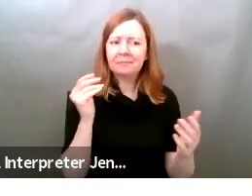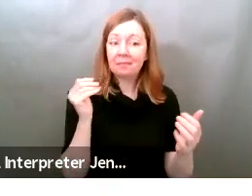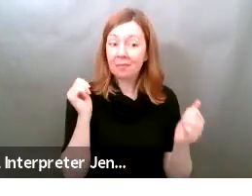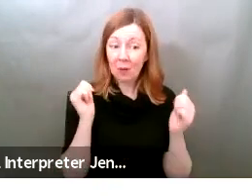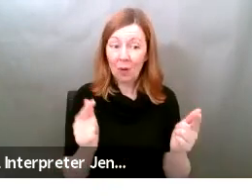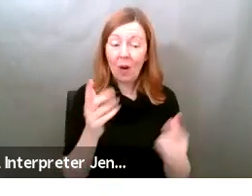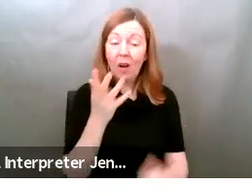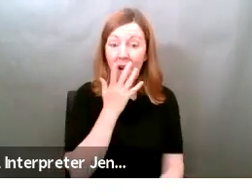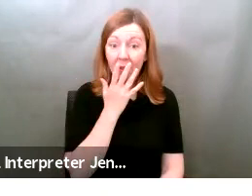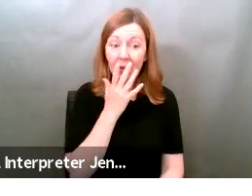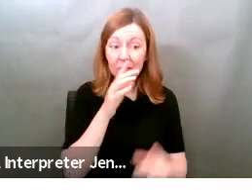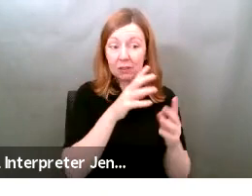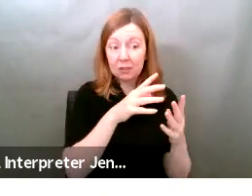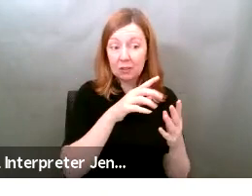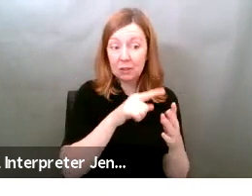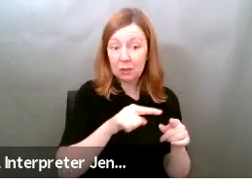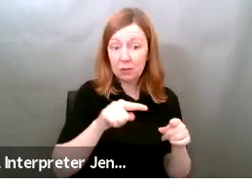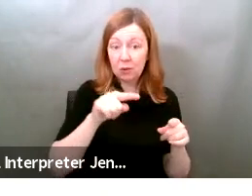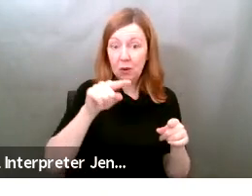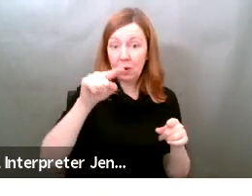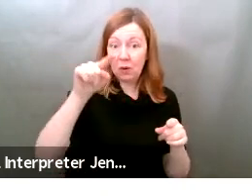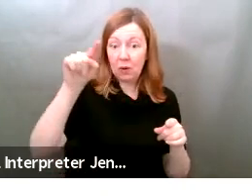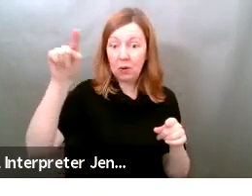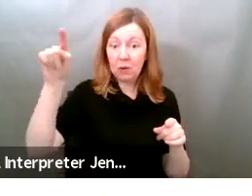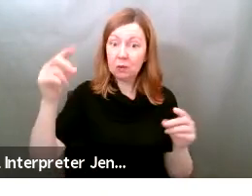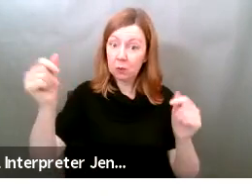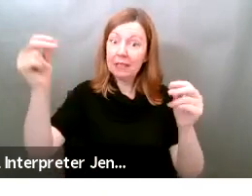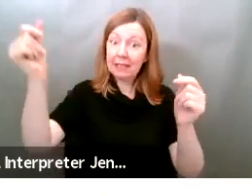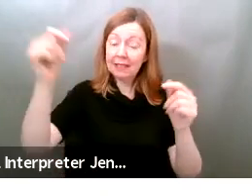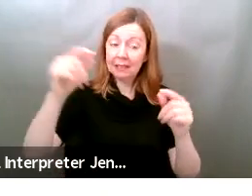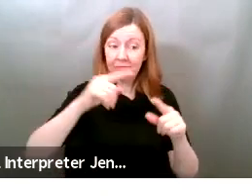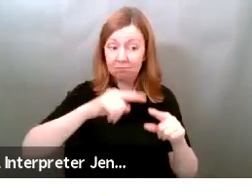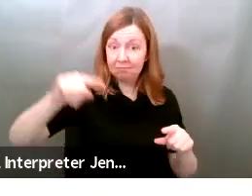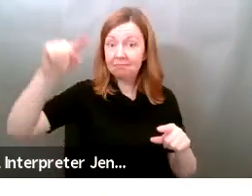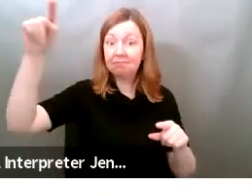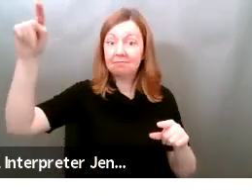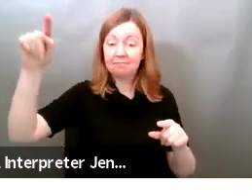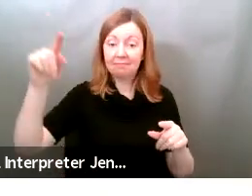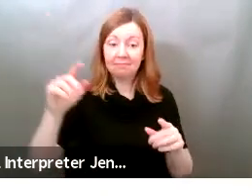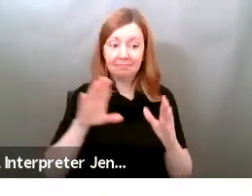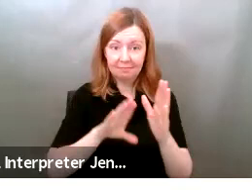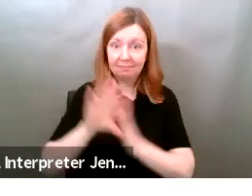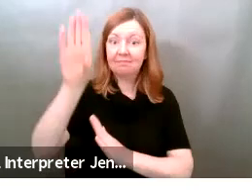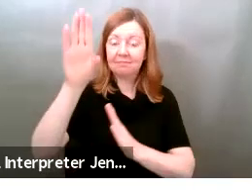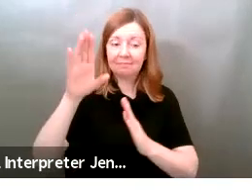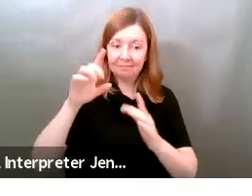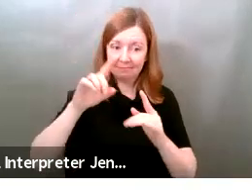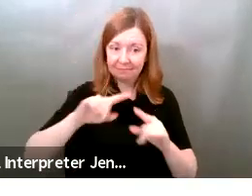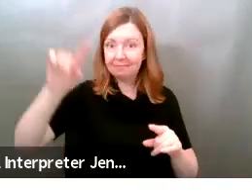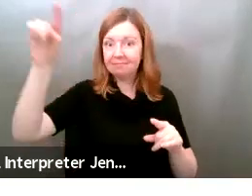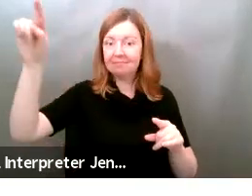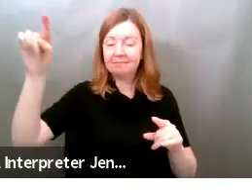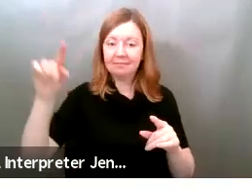of those colored lines rose and began to rise relatively quickly, so that we have a nice steep rate of